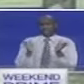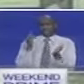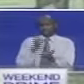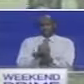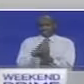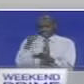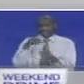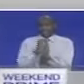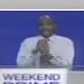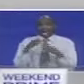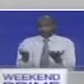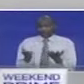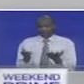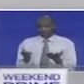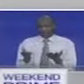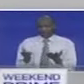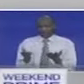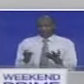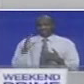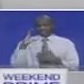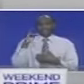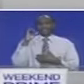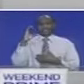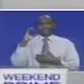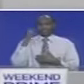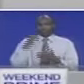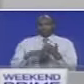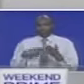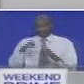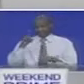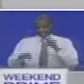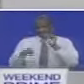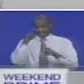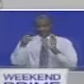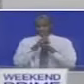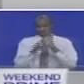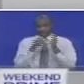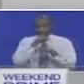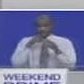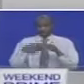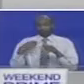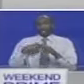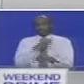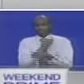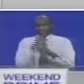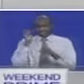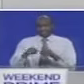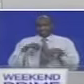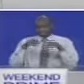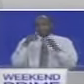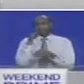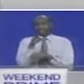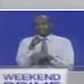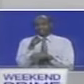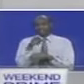should be made. The CIC has highlighted various constitutional principles that the appointing authorities must adhere to,